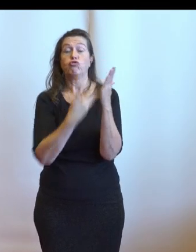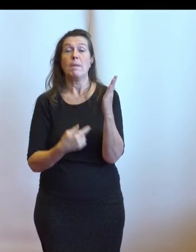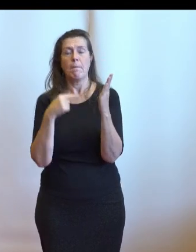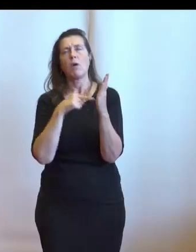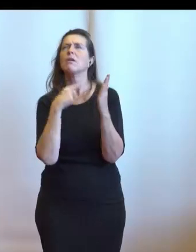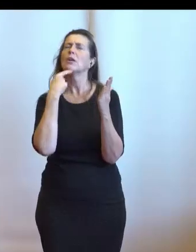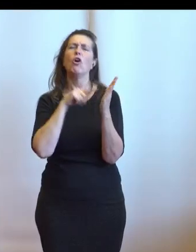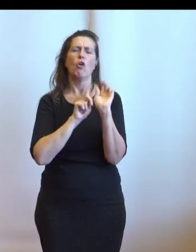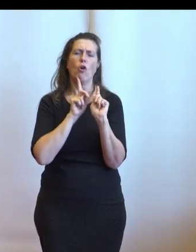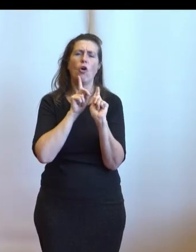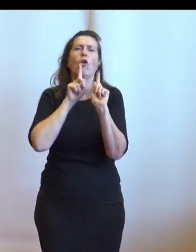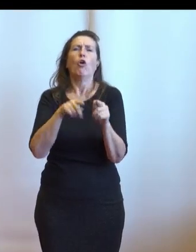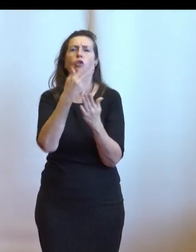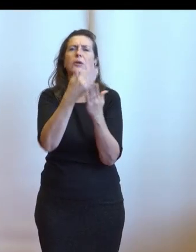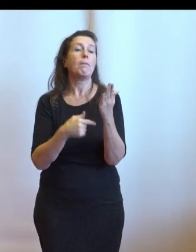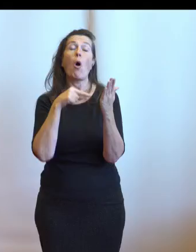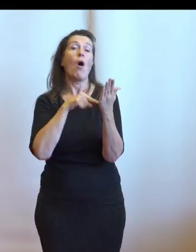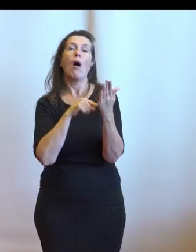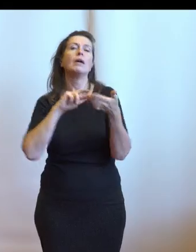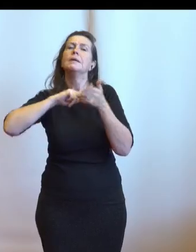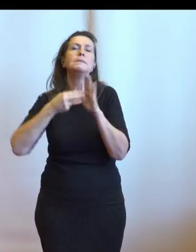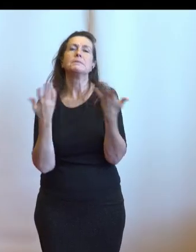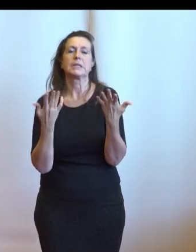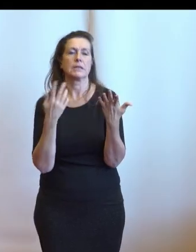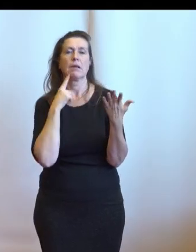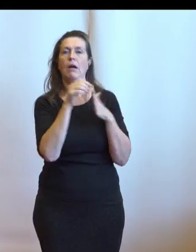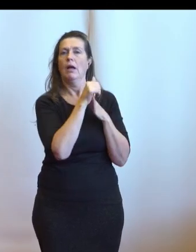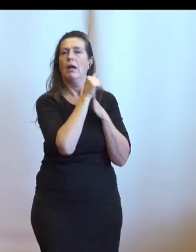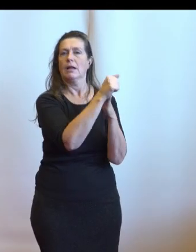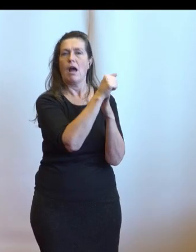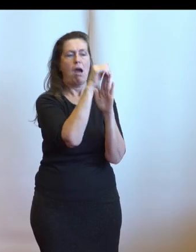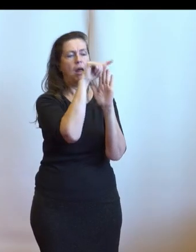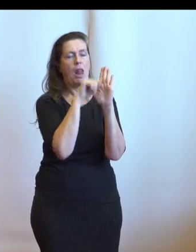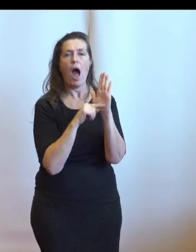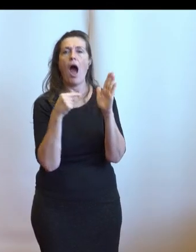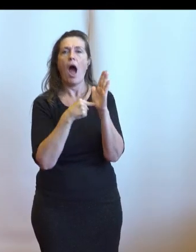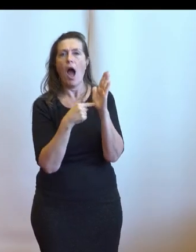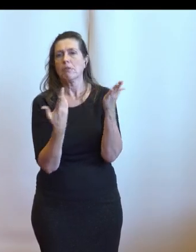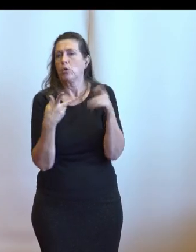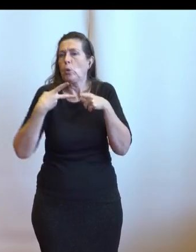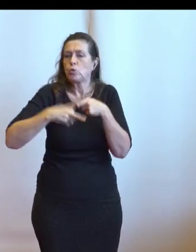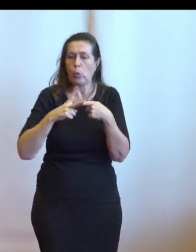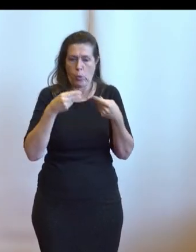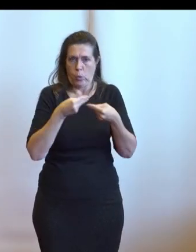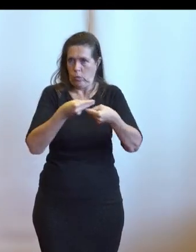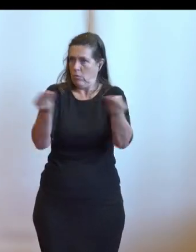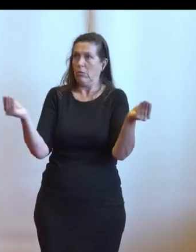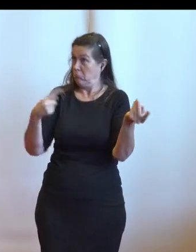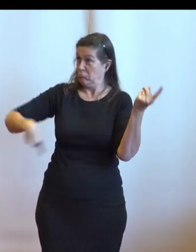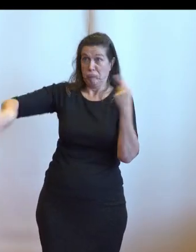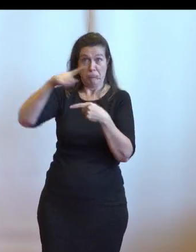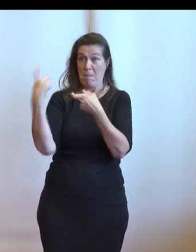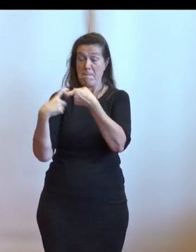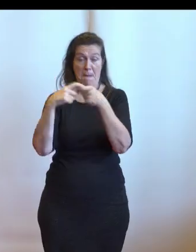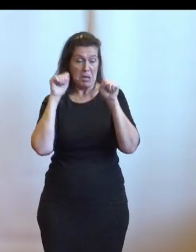say report, it's actually guidelines and tools that we share with all our members. It's